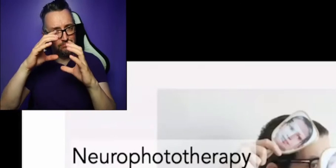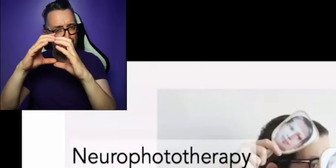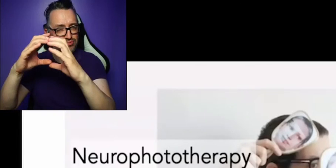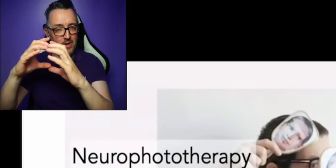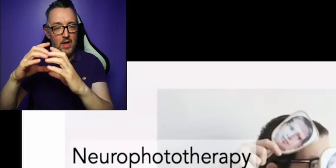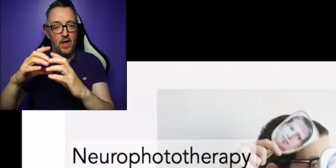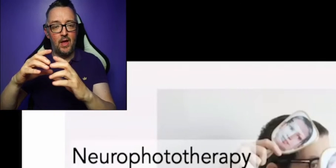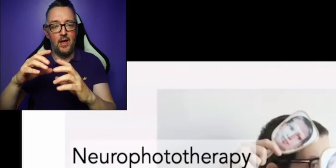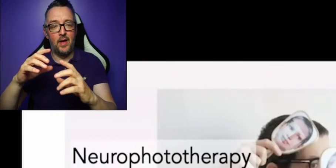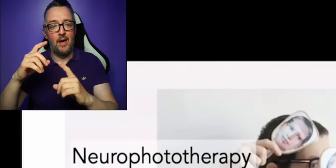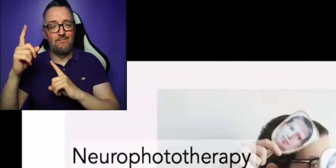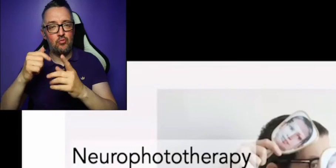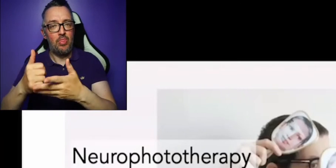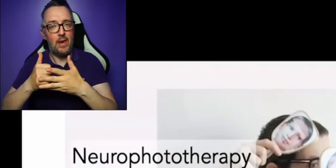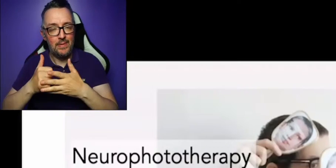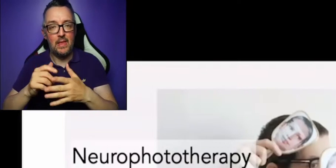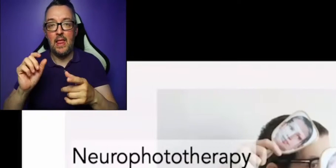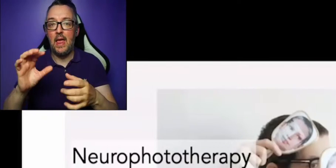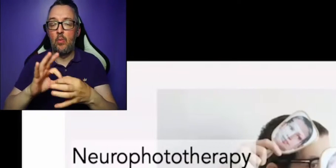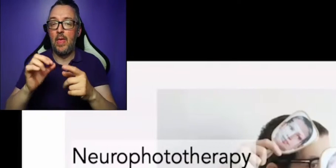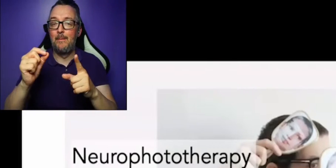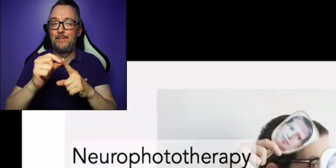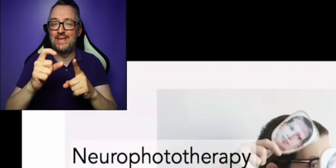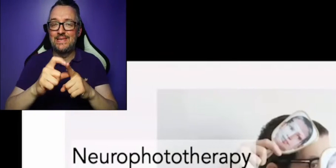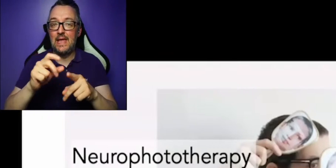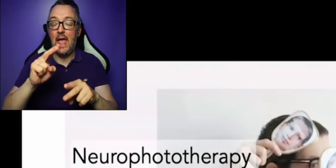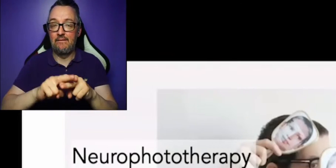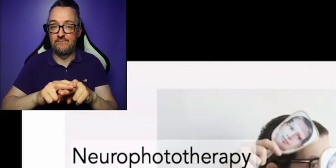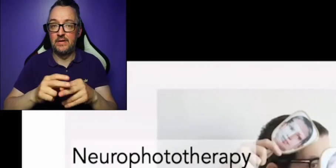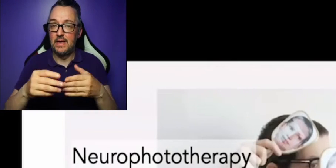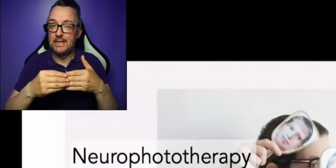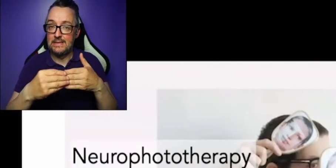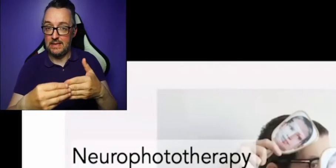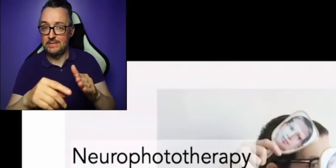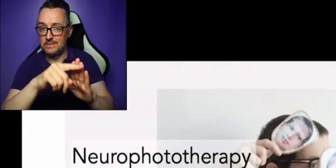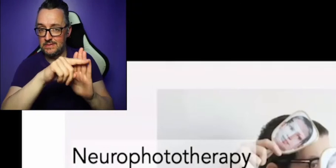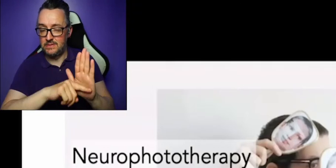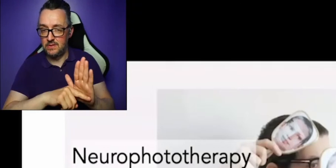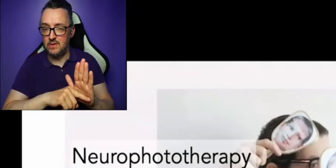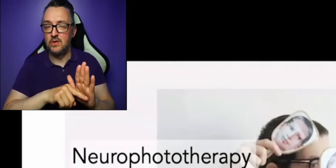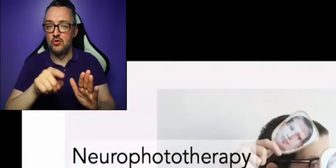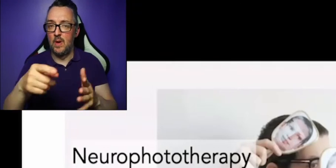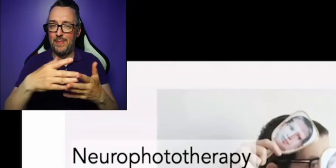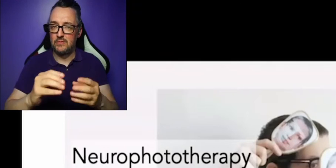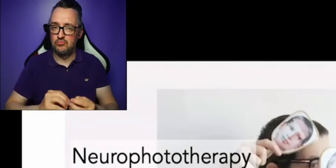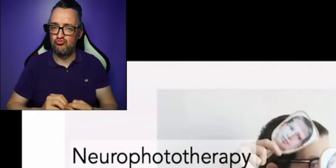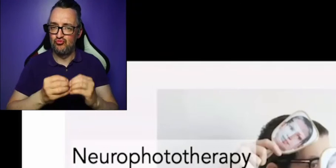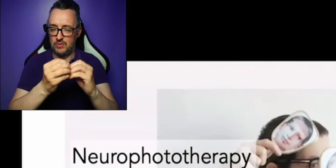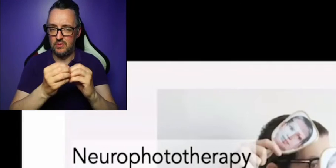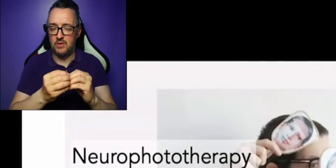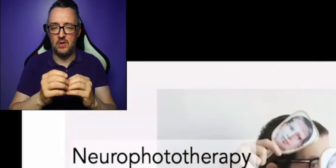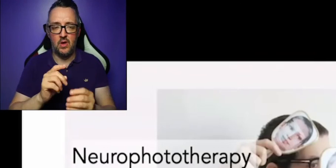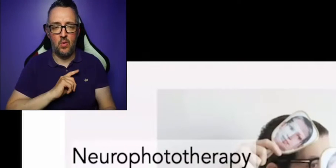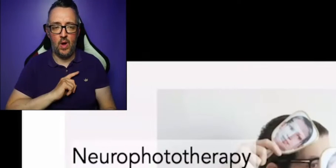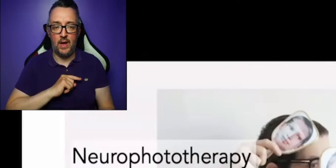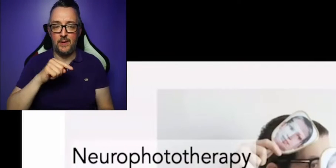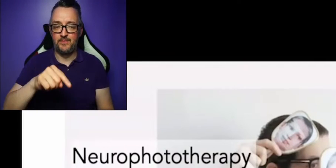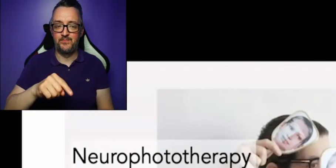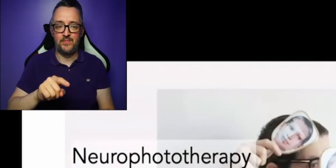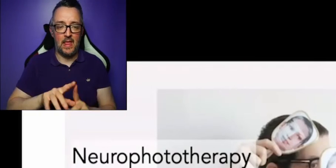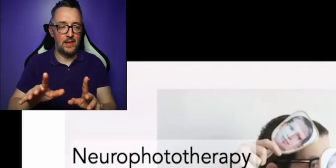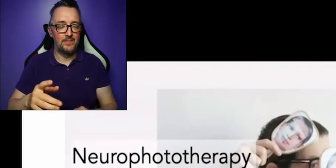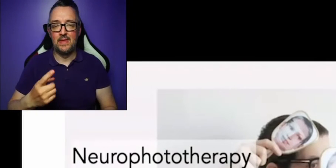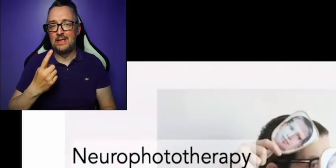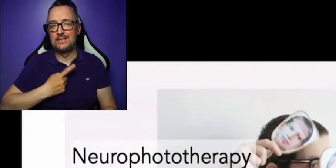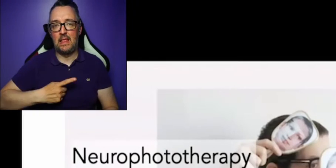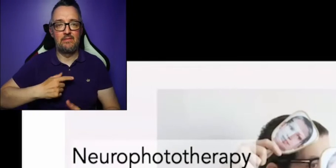the PDF guide that you'll release soon, that you've created from your research, that will be used as kind of a